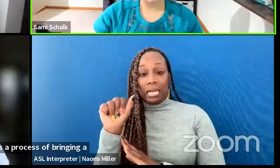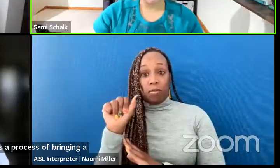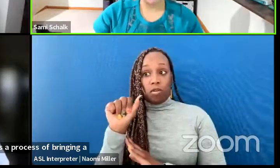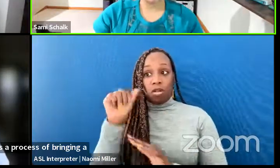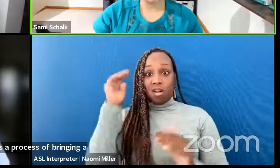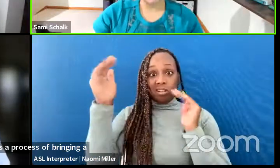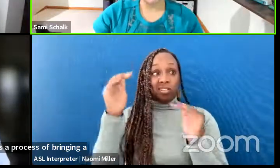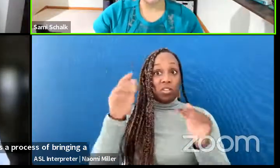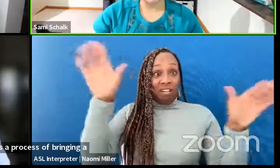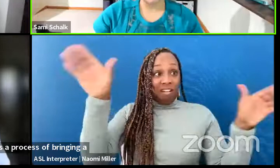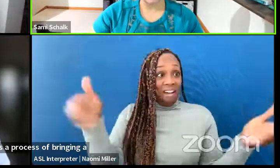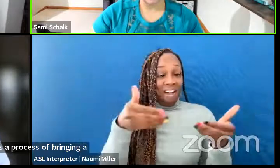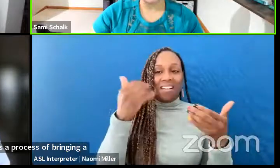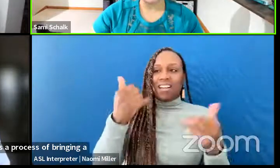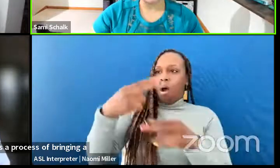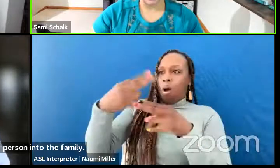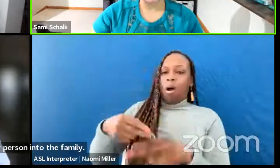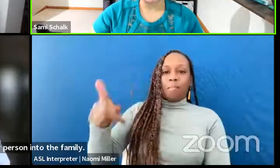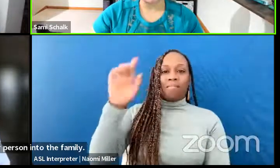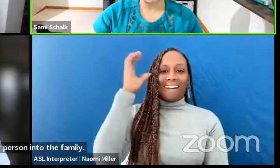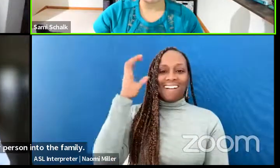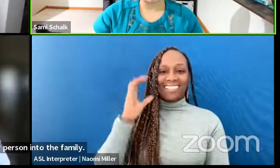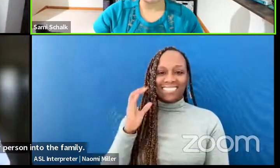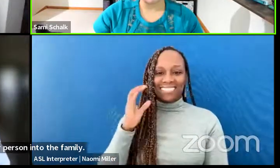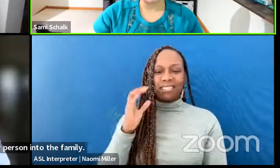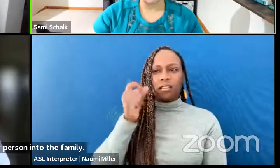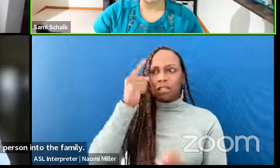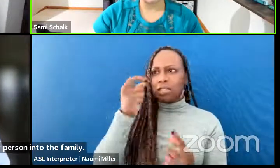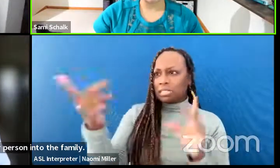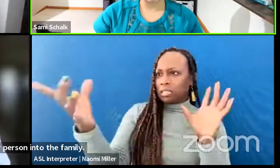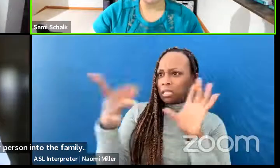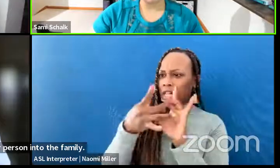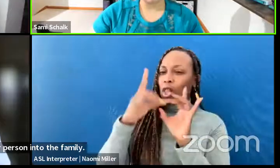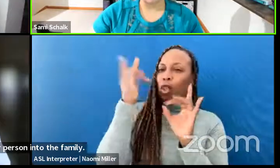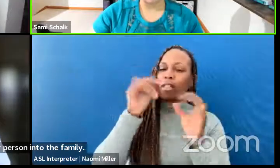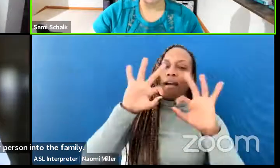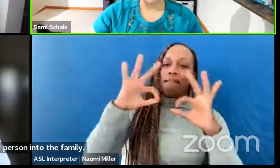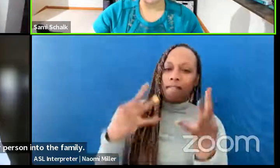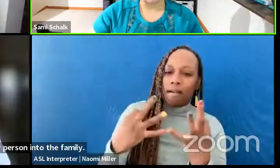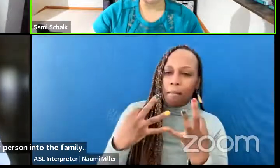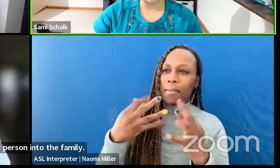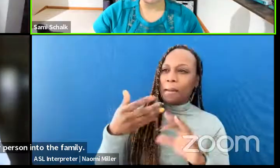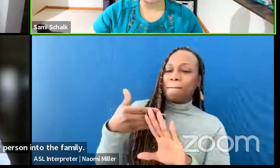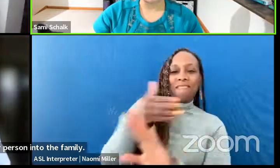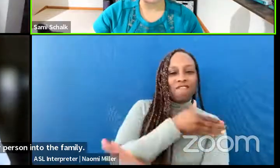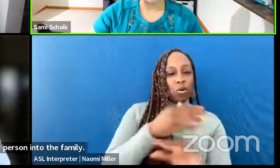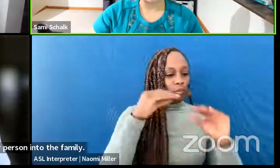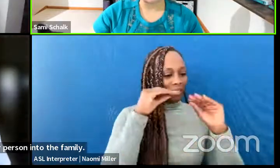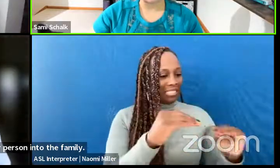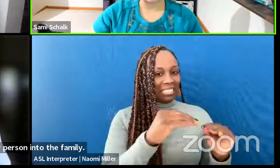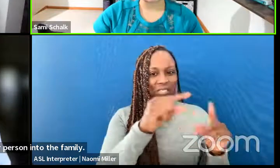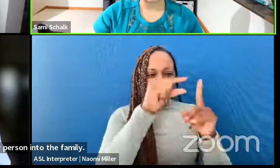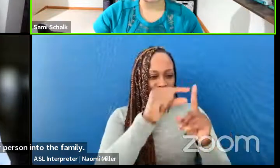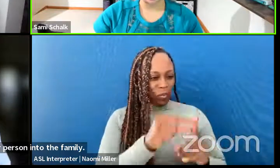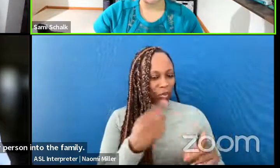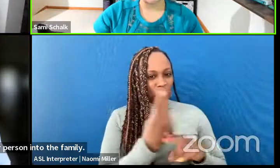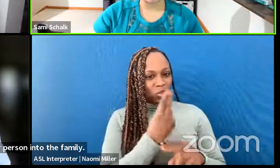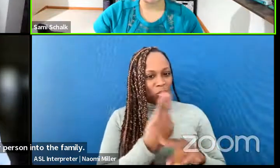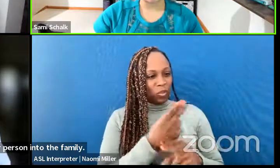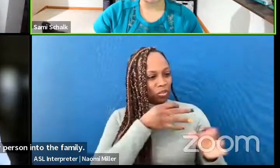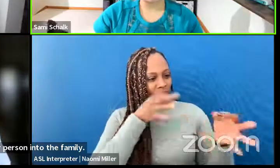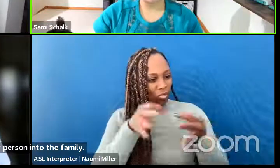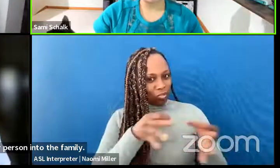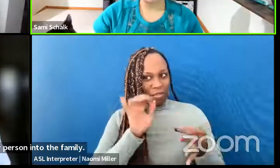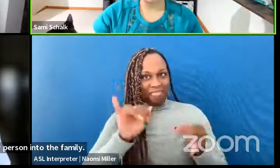cousins, understanding these connections as forms of kinship long before we teach him the words we use just to describe